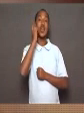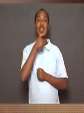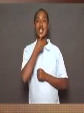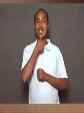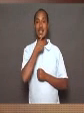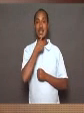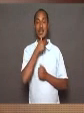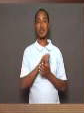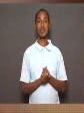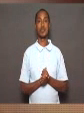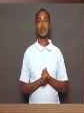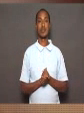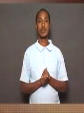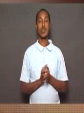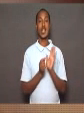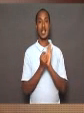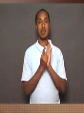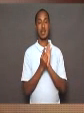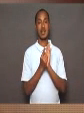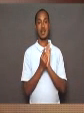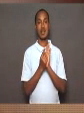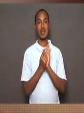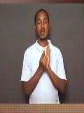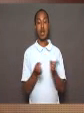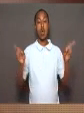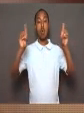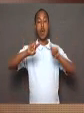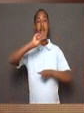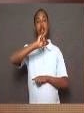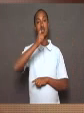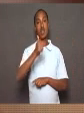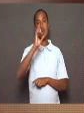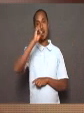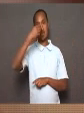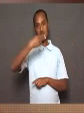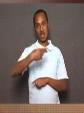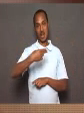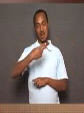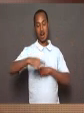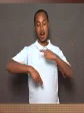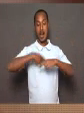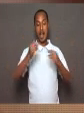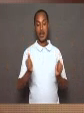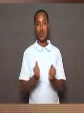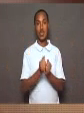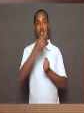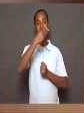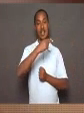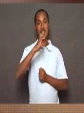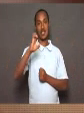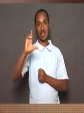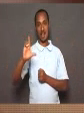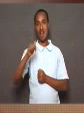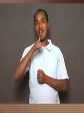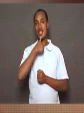acids. For example, when sodium hydroxide reacts with